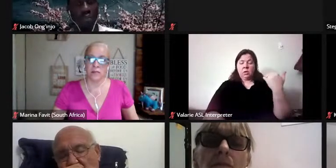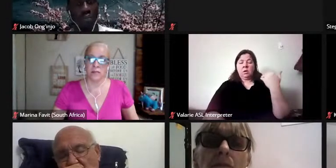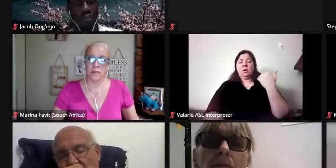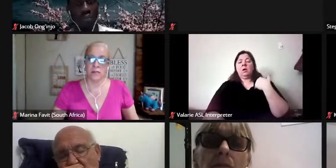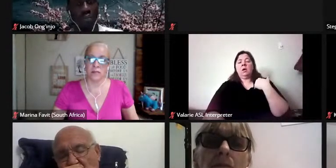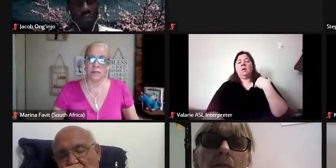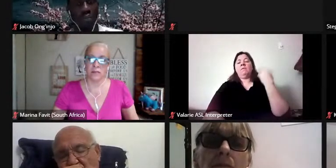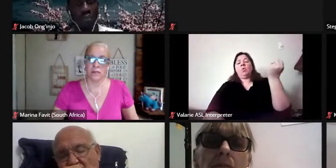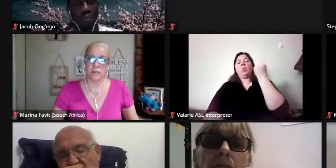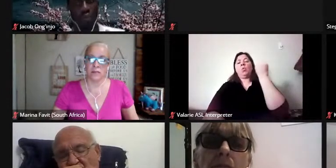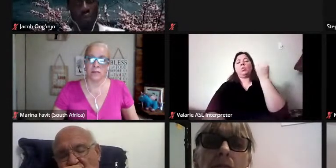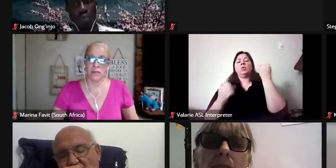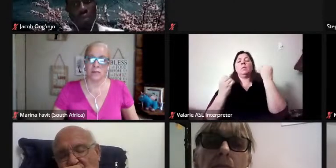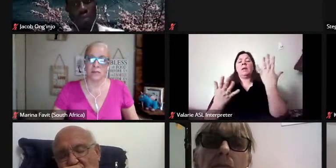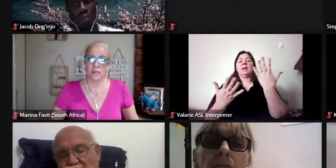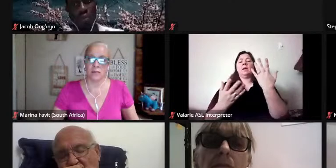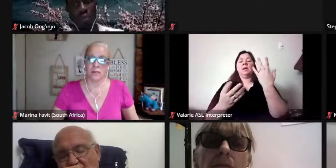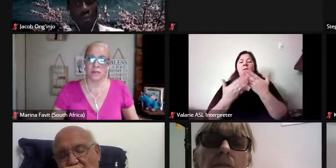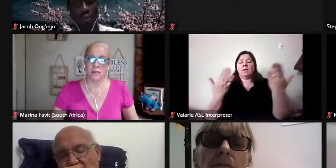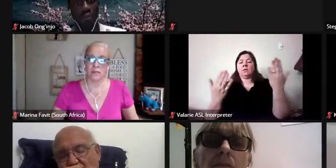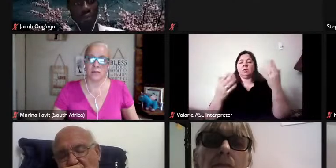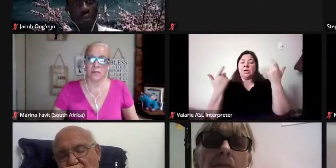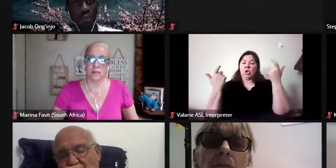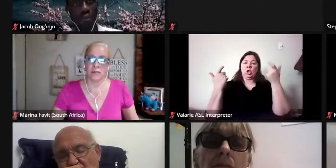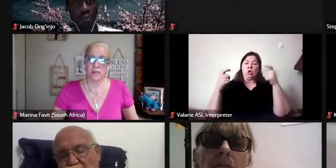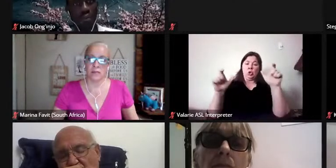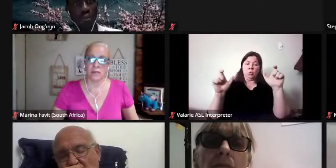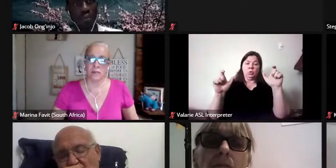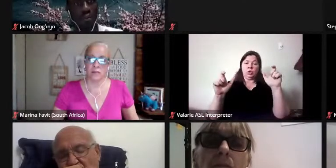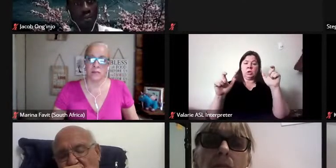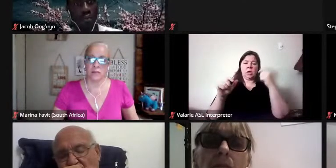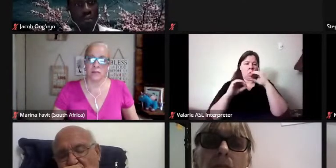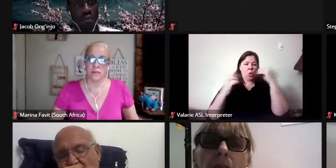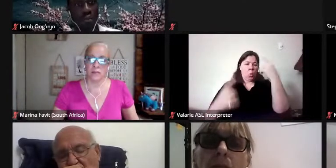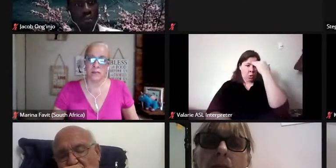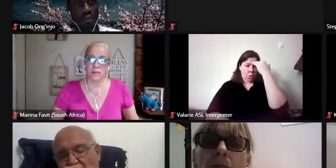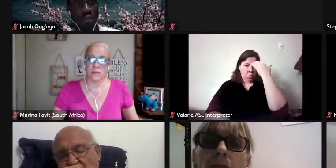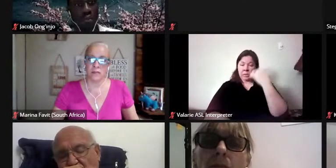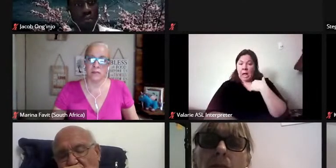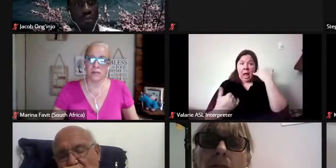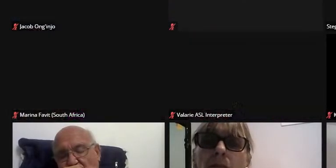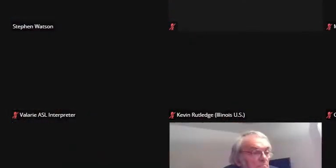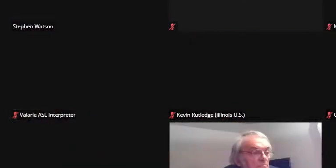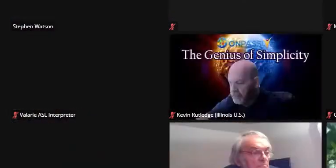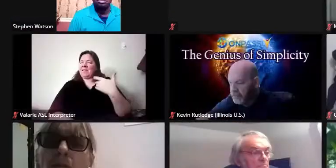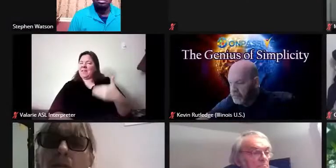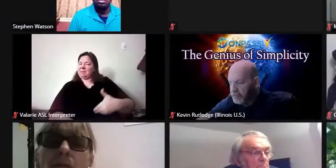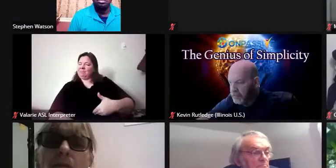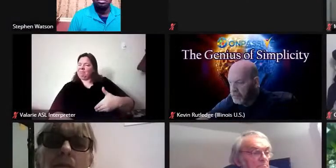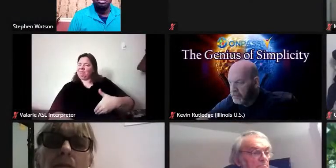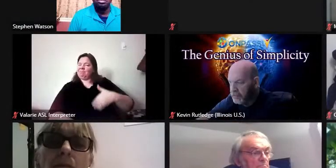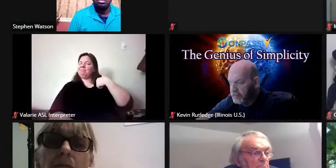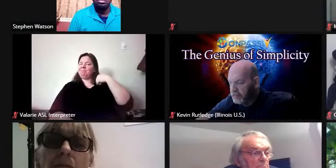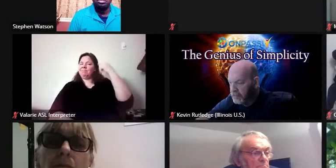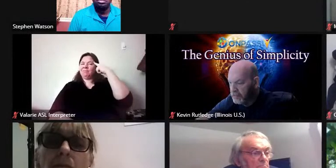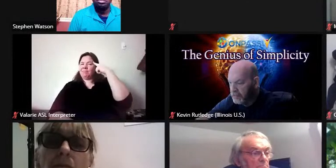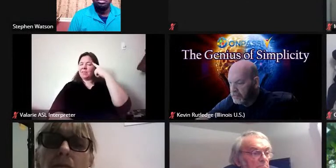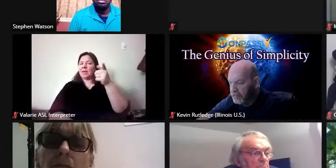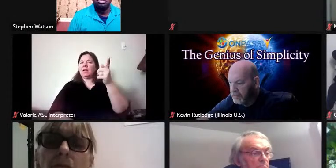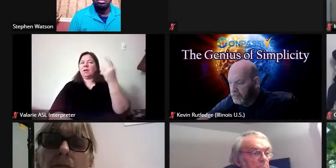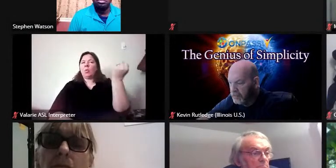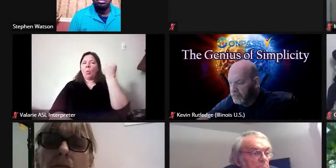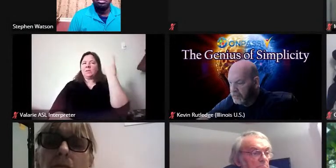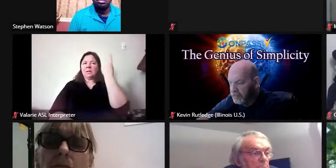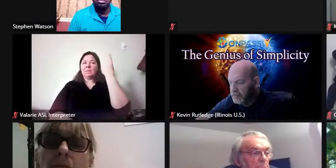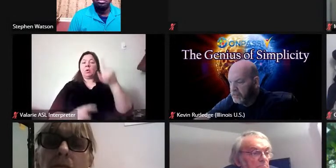is holding so many things which is so huge. I think nobody knows that. Even I don't know, but I have a slight hint over those things,